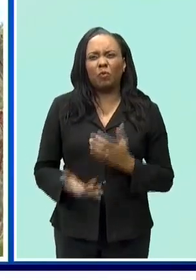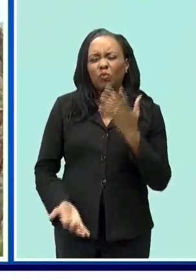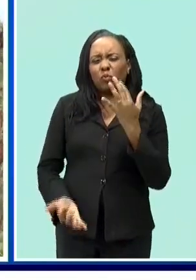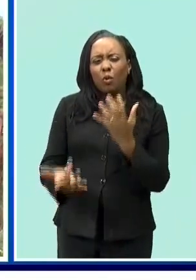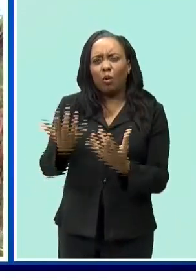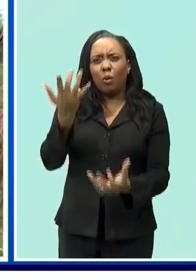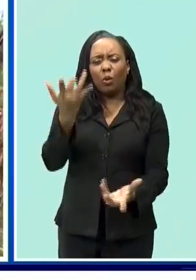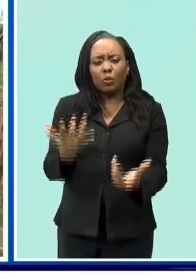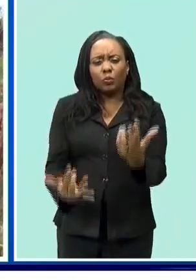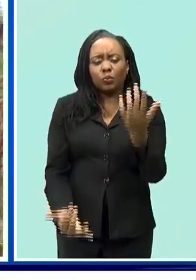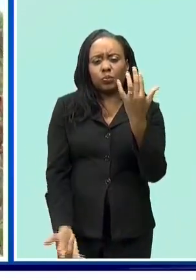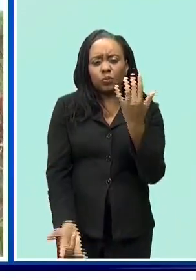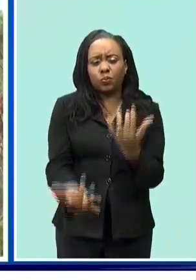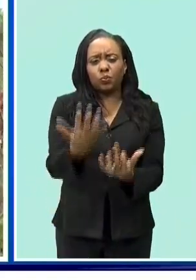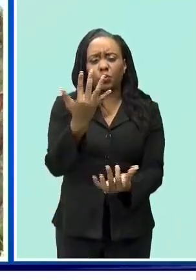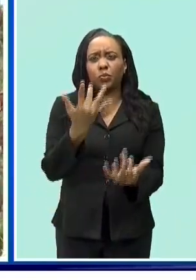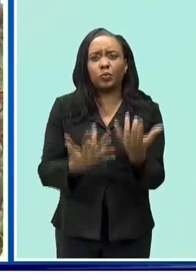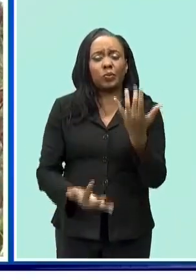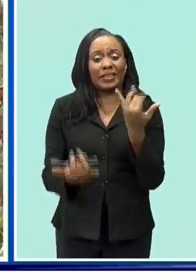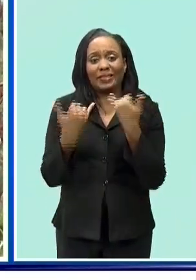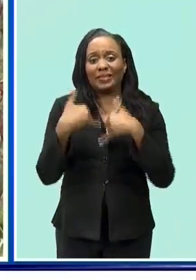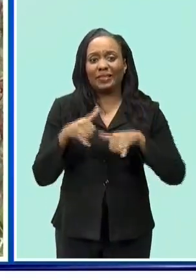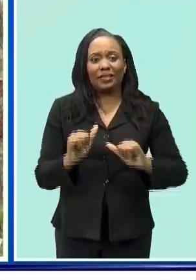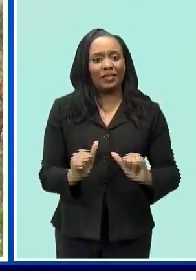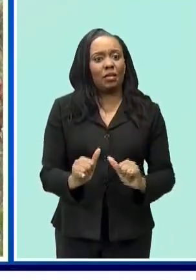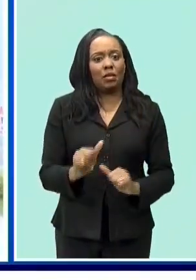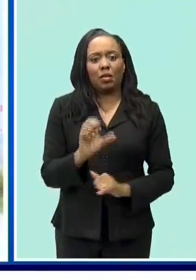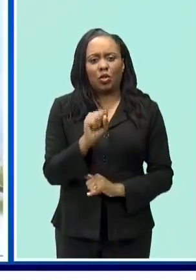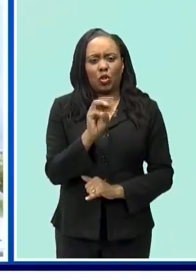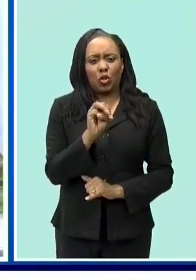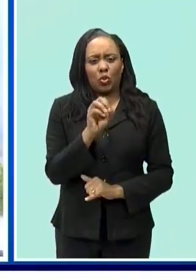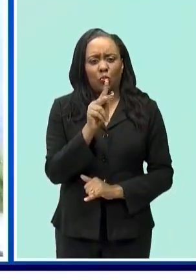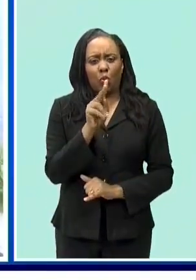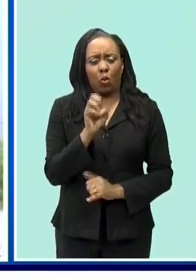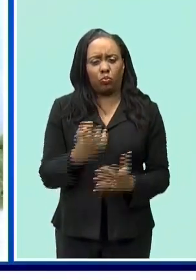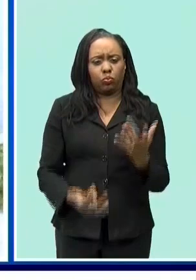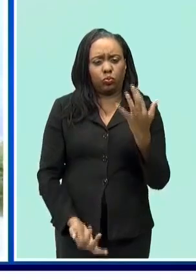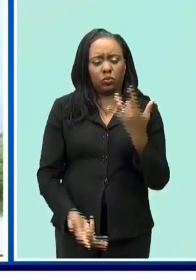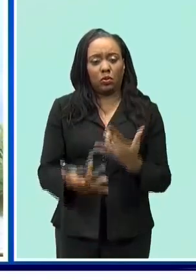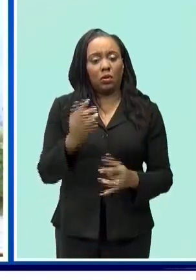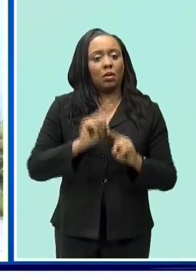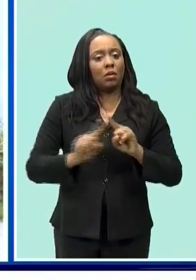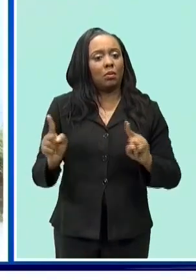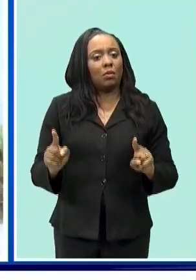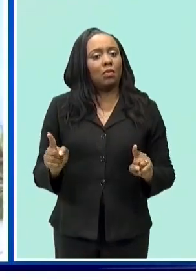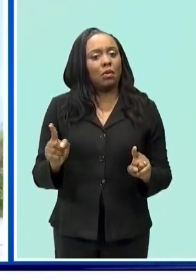clear indication we're not out of the woods yet. The main concern for officials